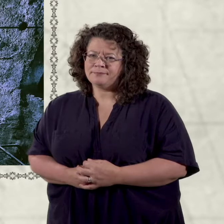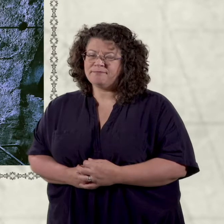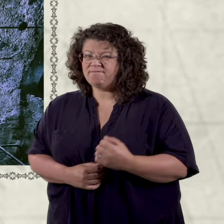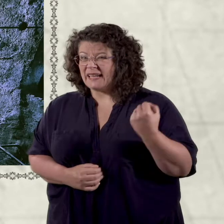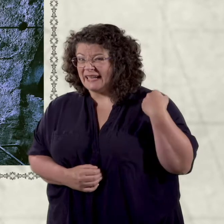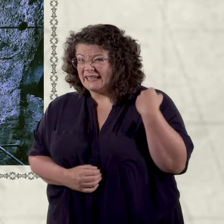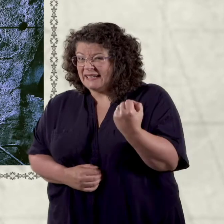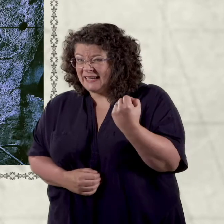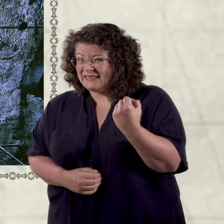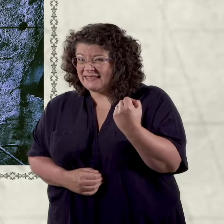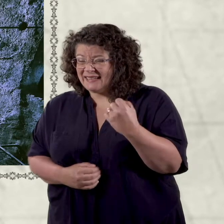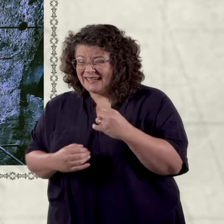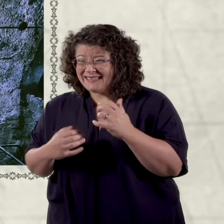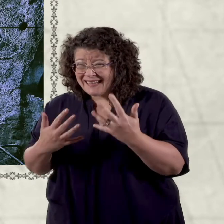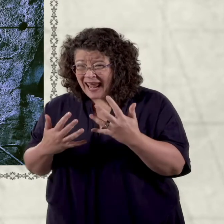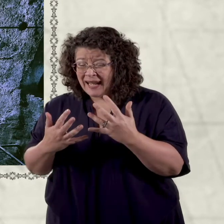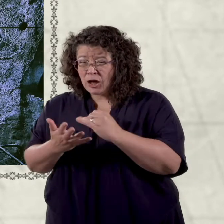10 shillings.